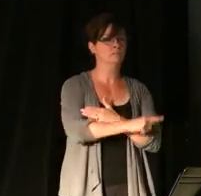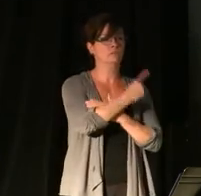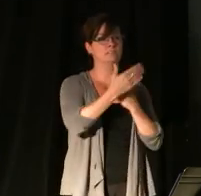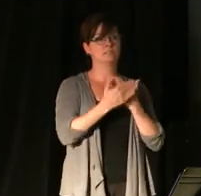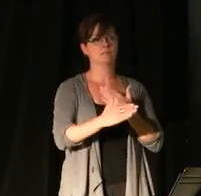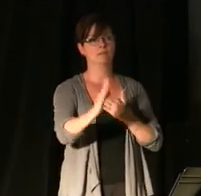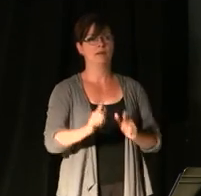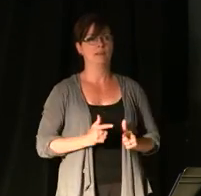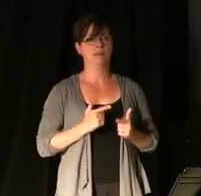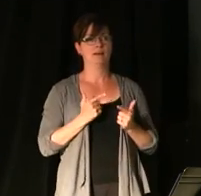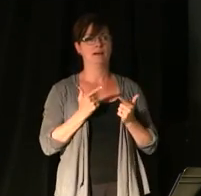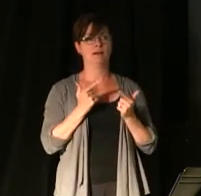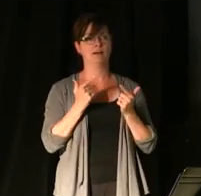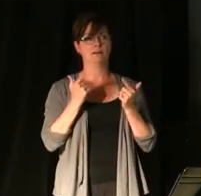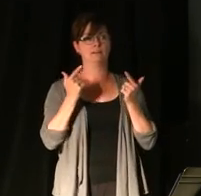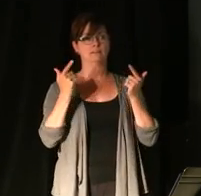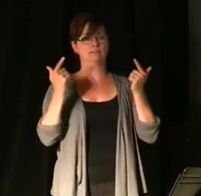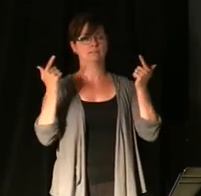the rest of my